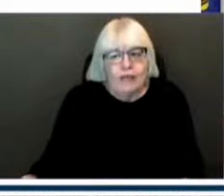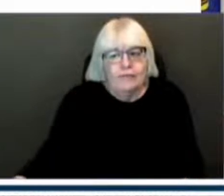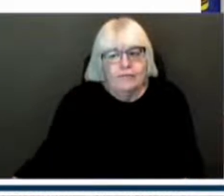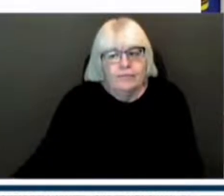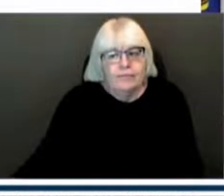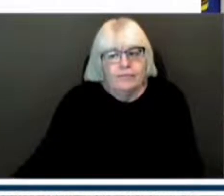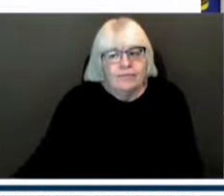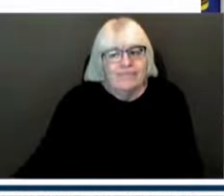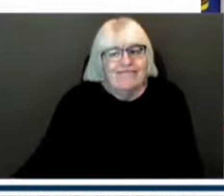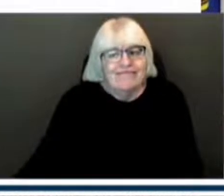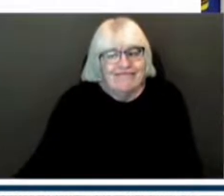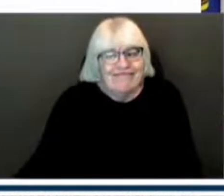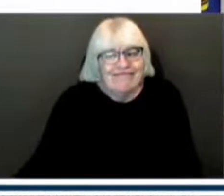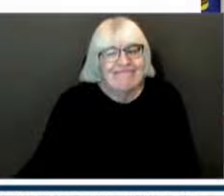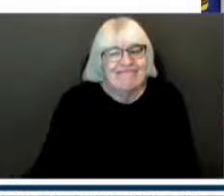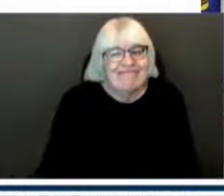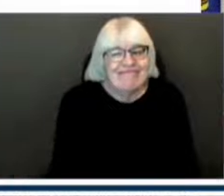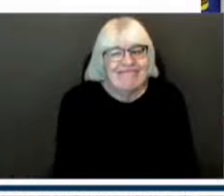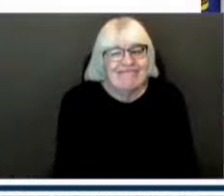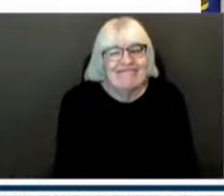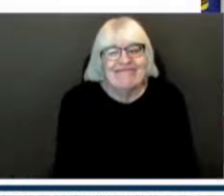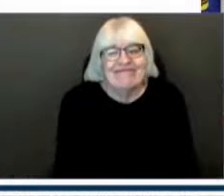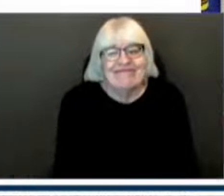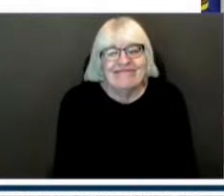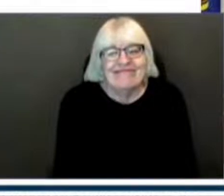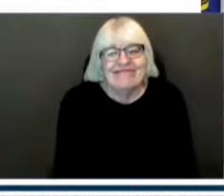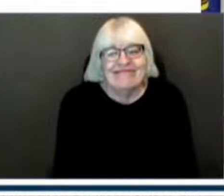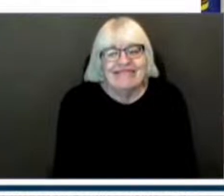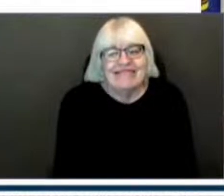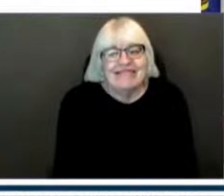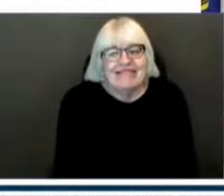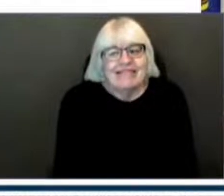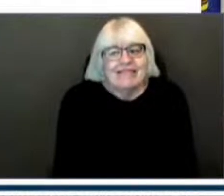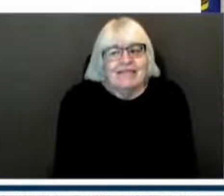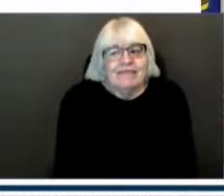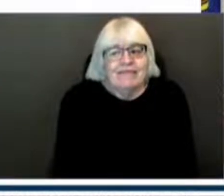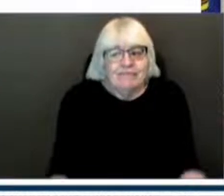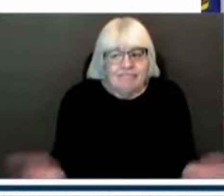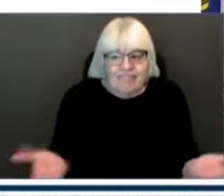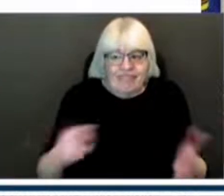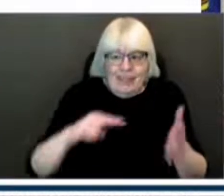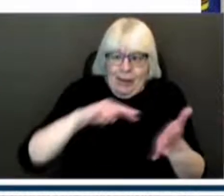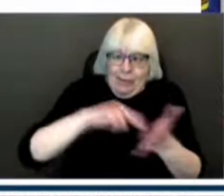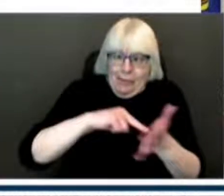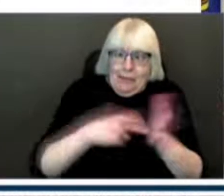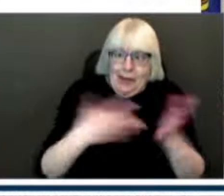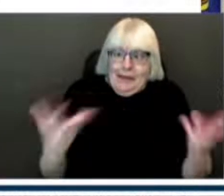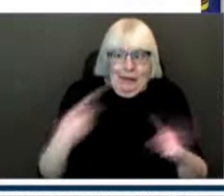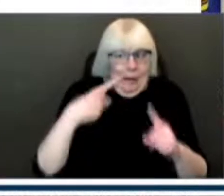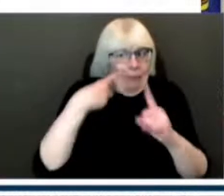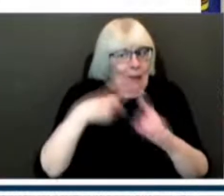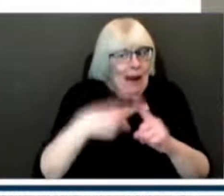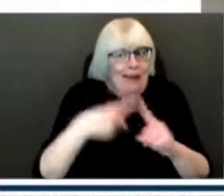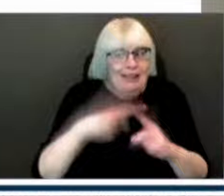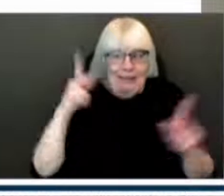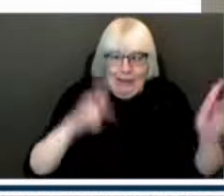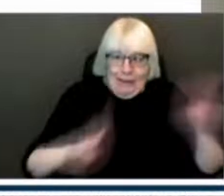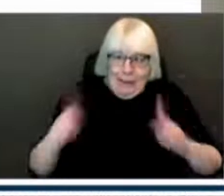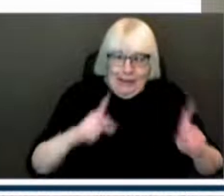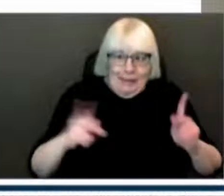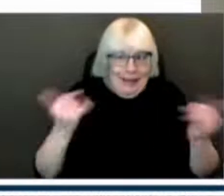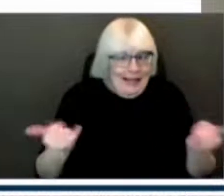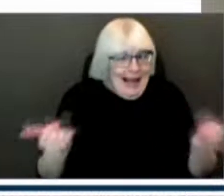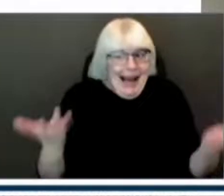step back, a step of or a show of optimism for folks. So thank you, Premier. And I also want to offer